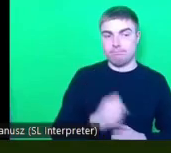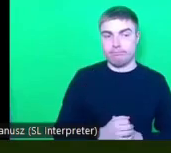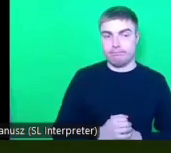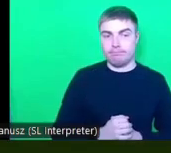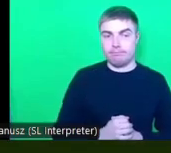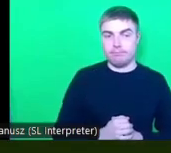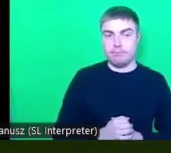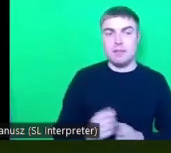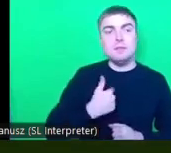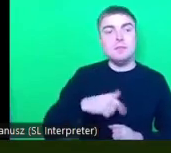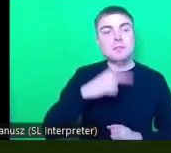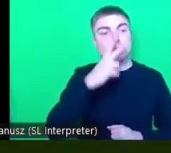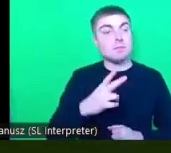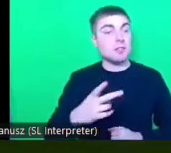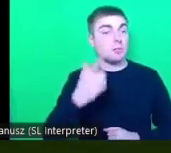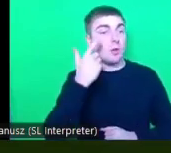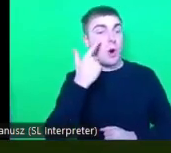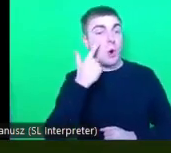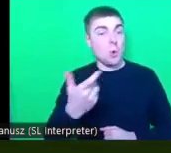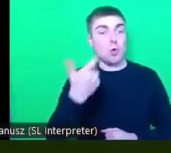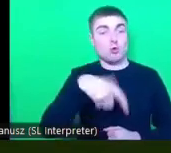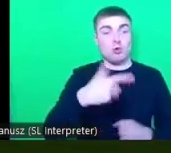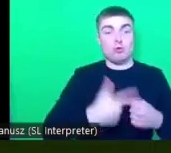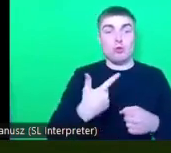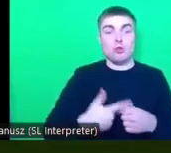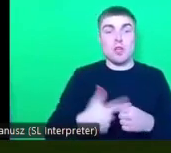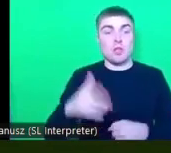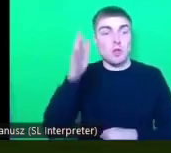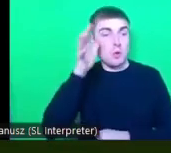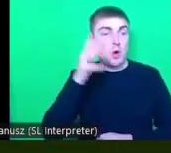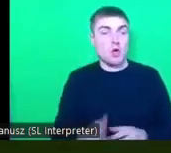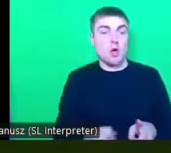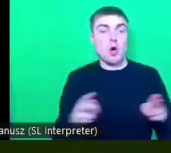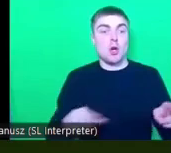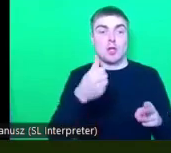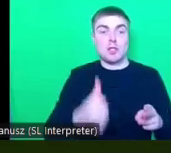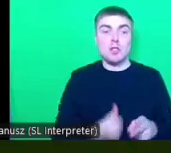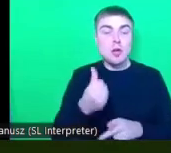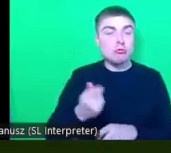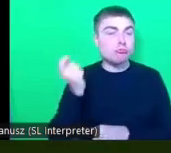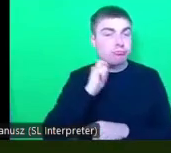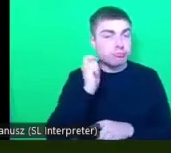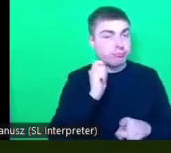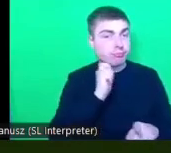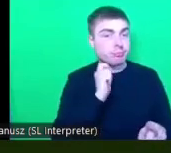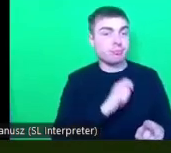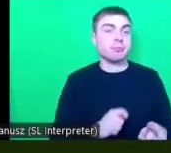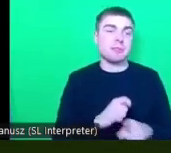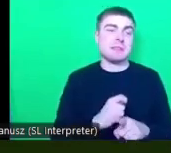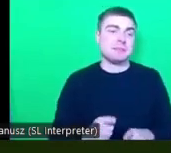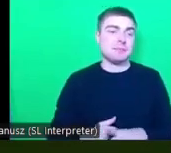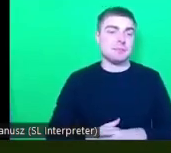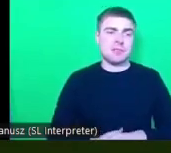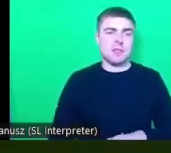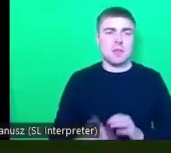year, independent on pack size, and if alternative prey species are low.